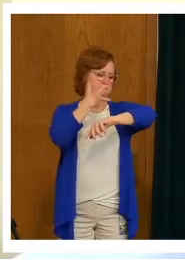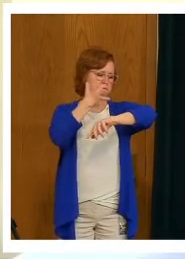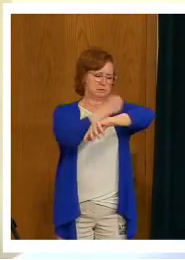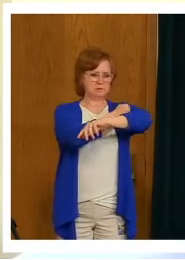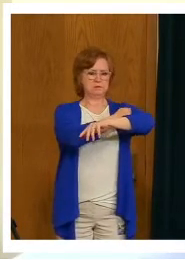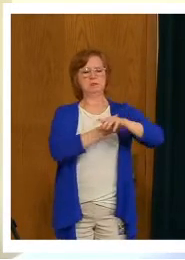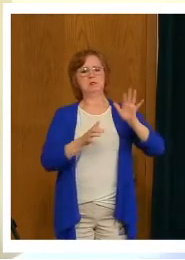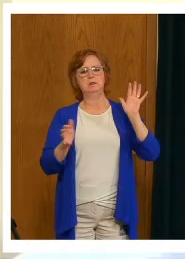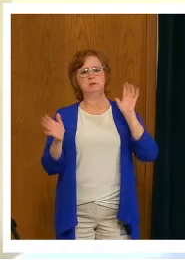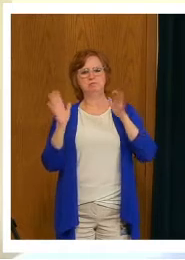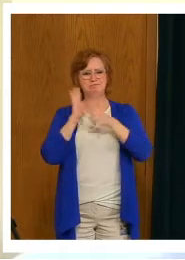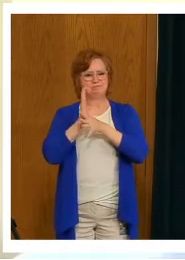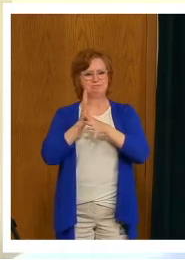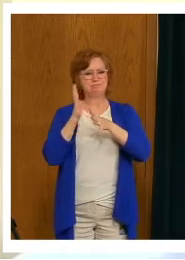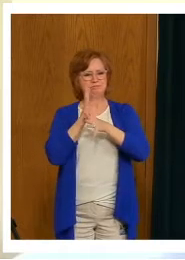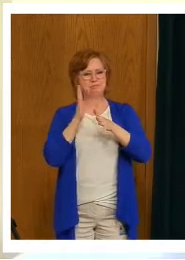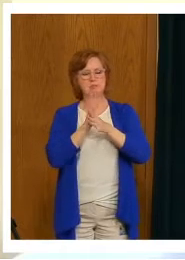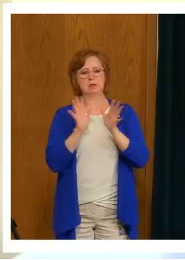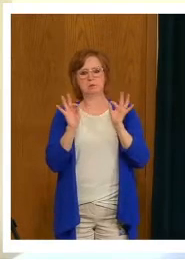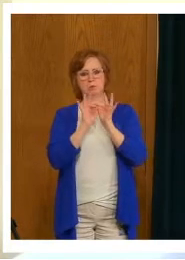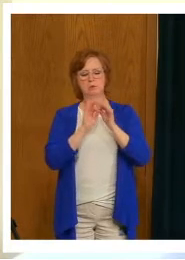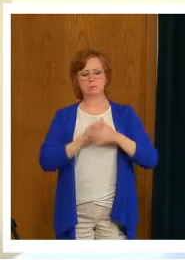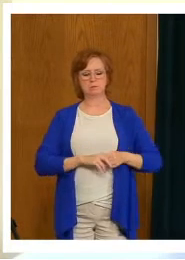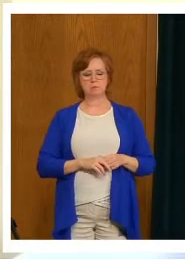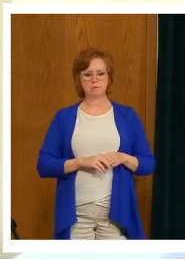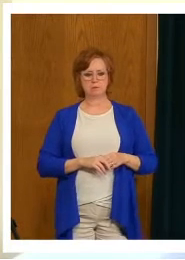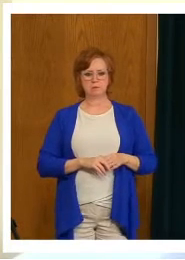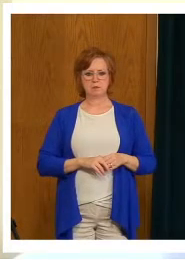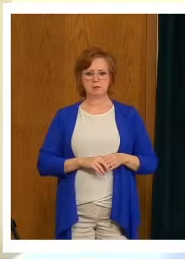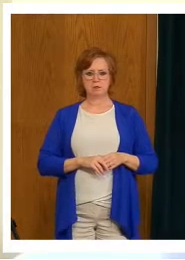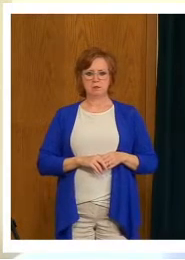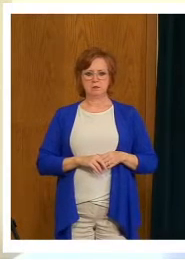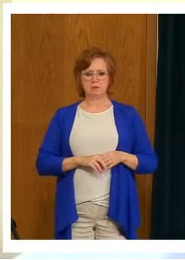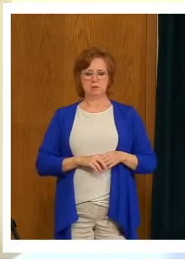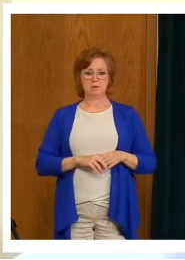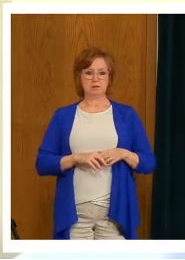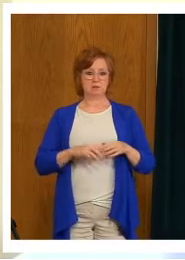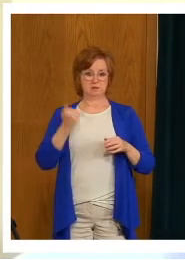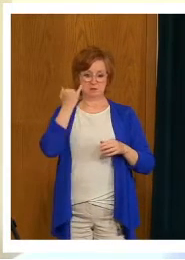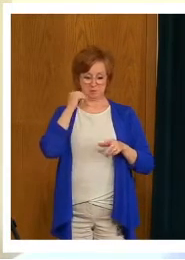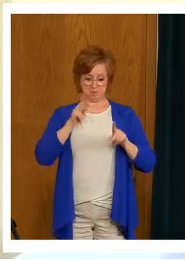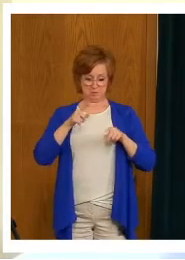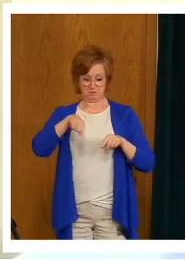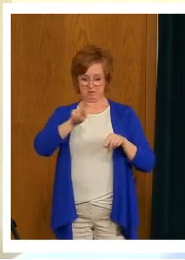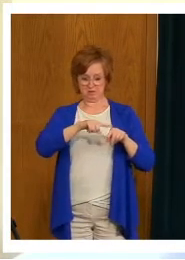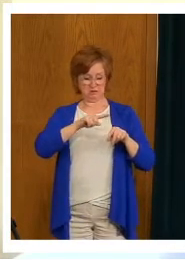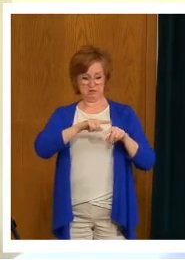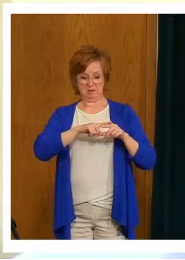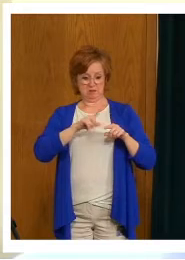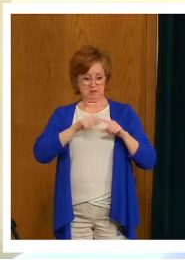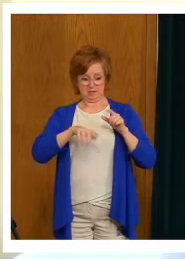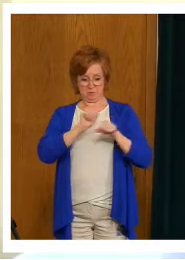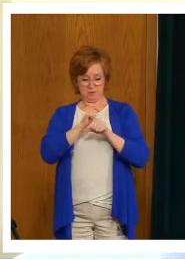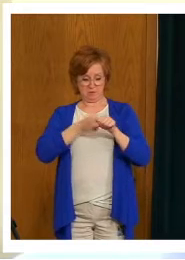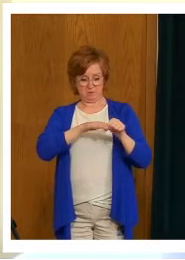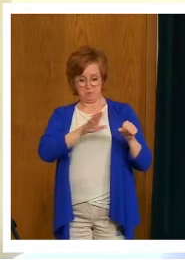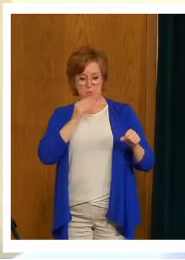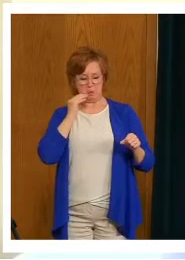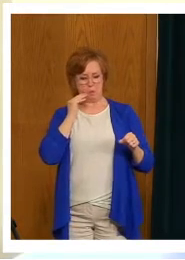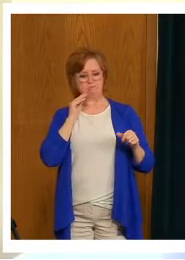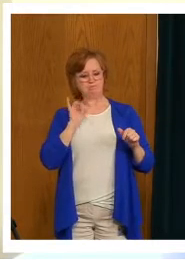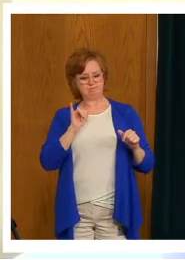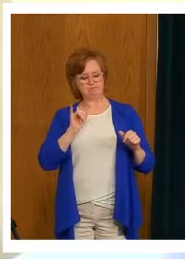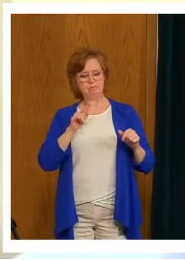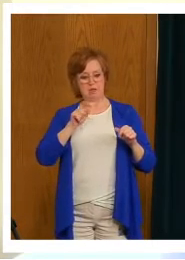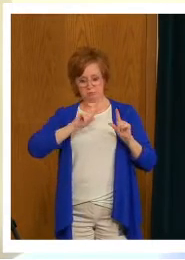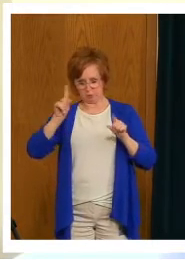throughout the province are in people who cannot work from home, who have to work in a workplace. So we see small clusters, 2 or 3